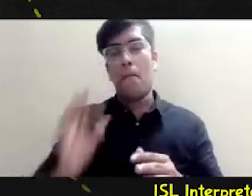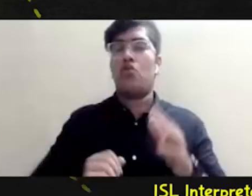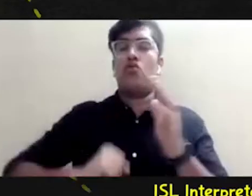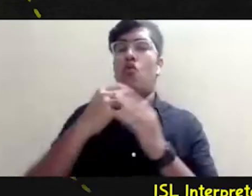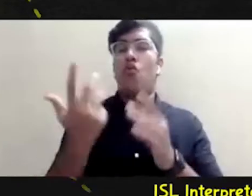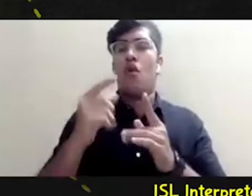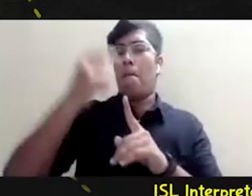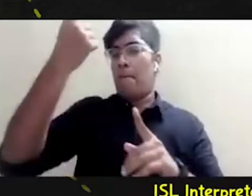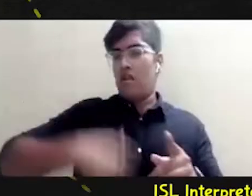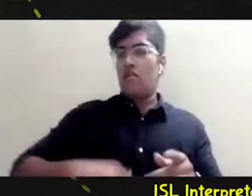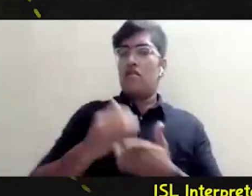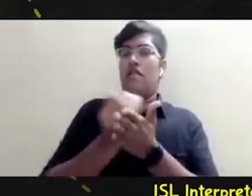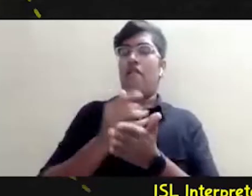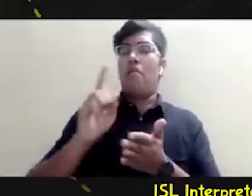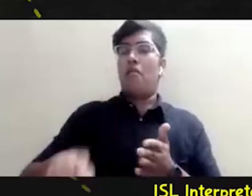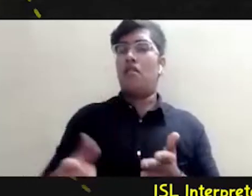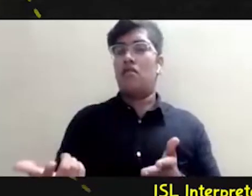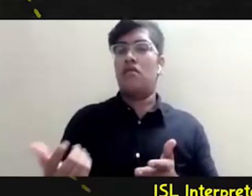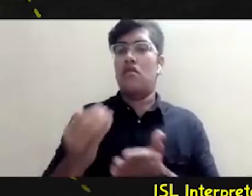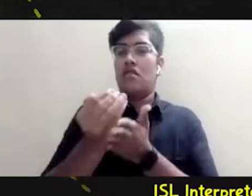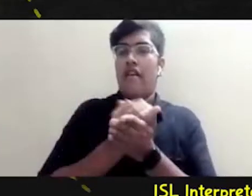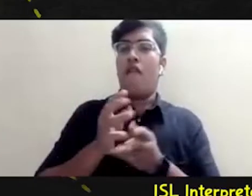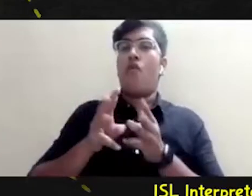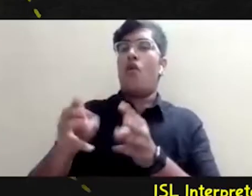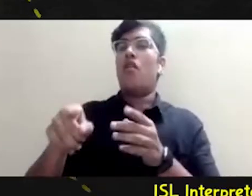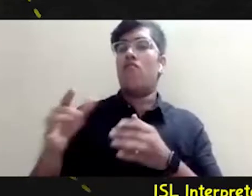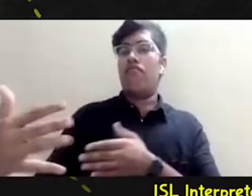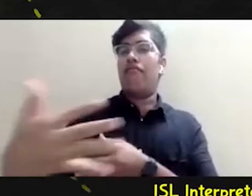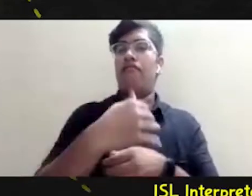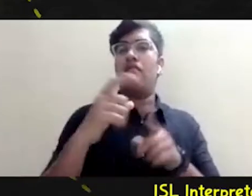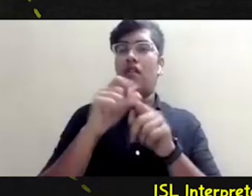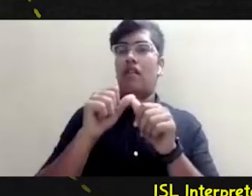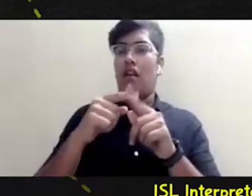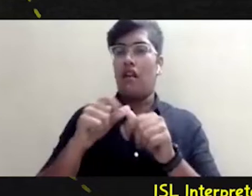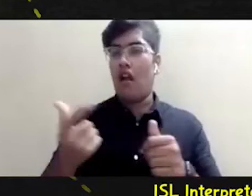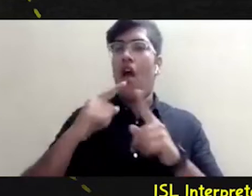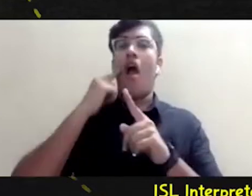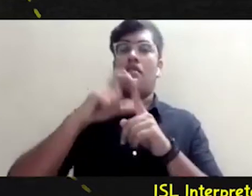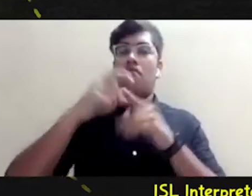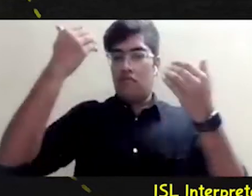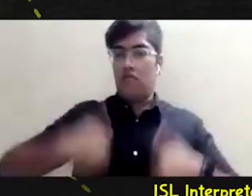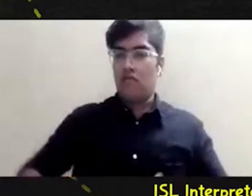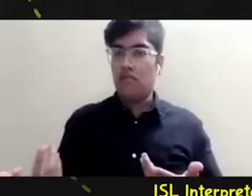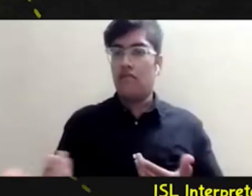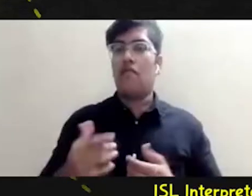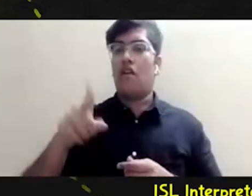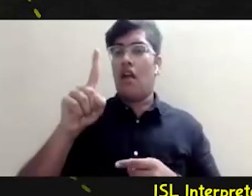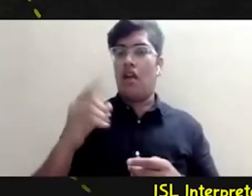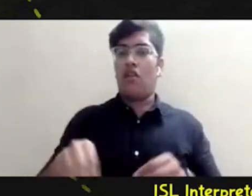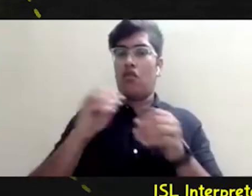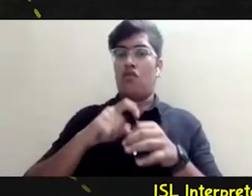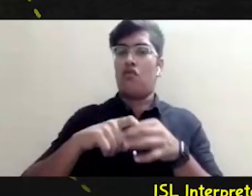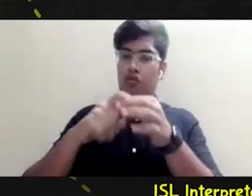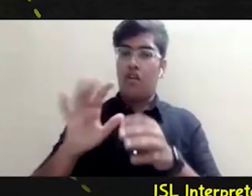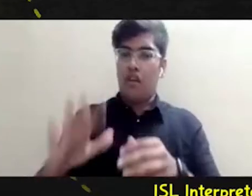personal safety and safe methods of identifying data. But we have another questions also